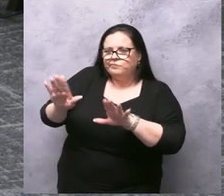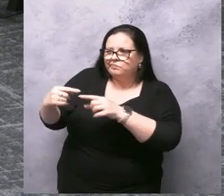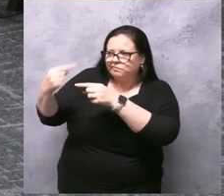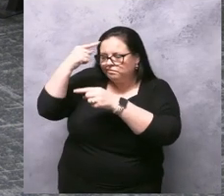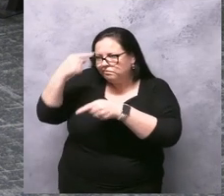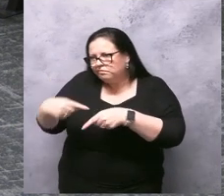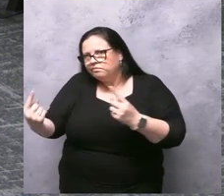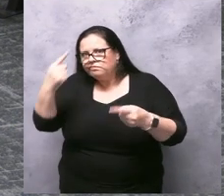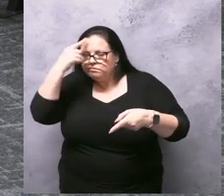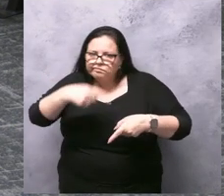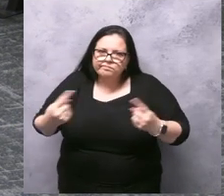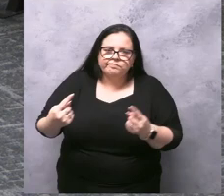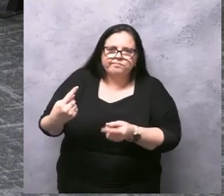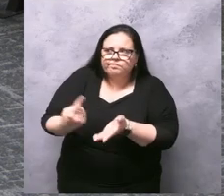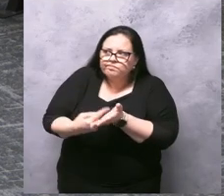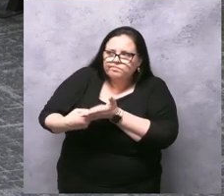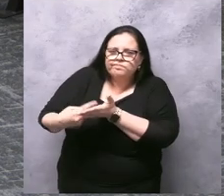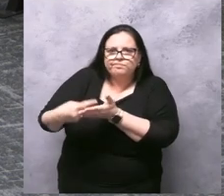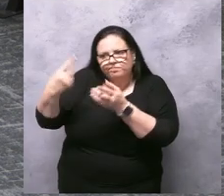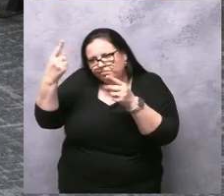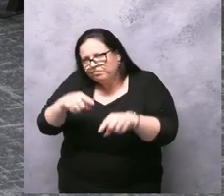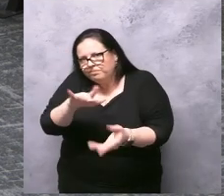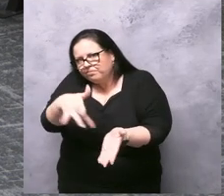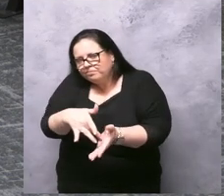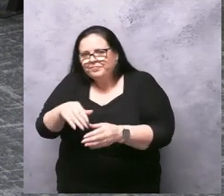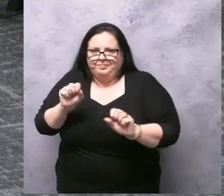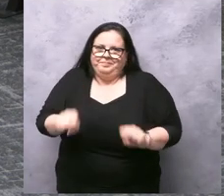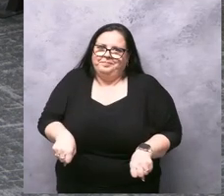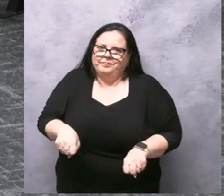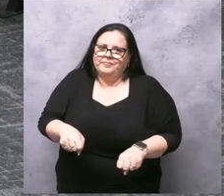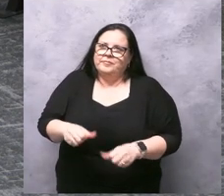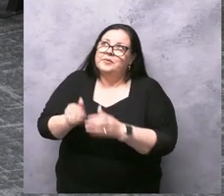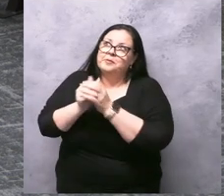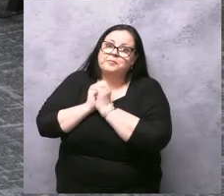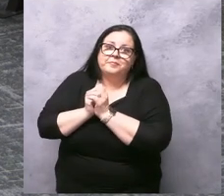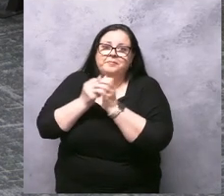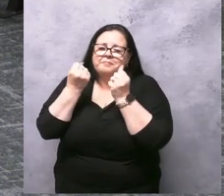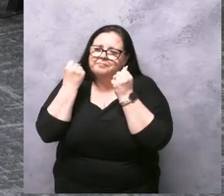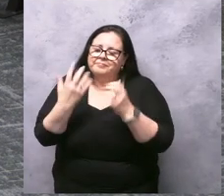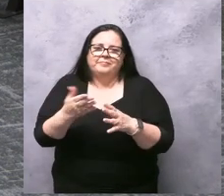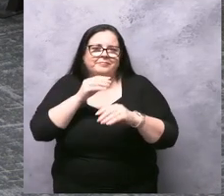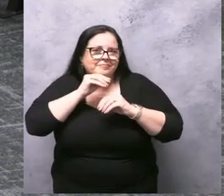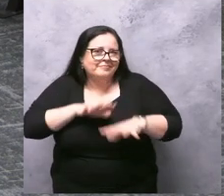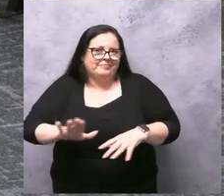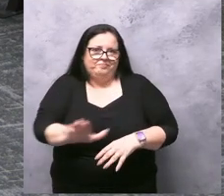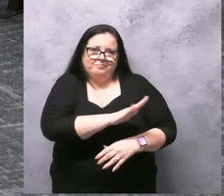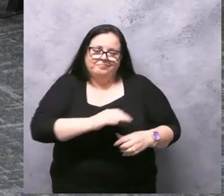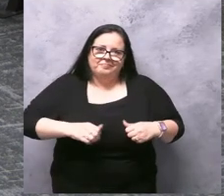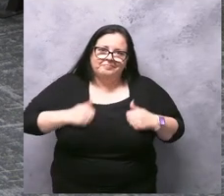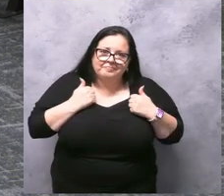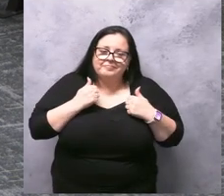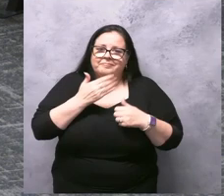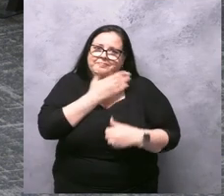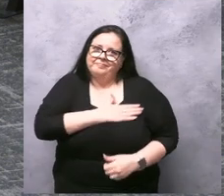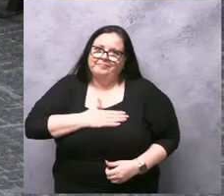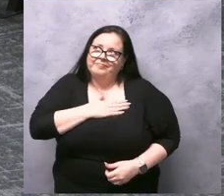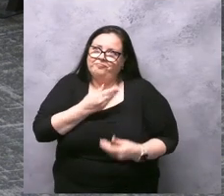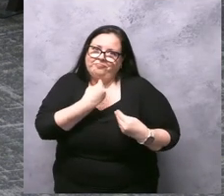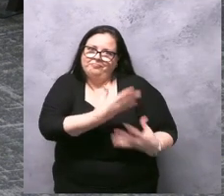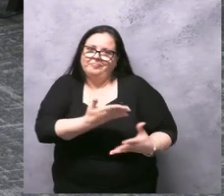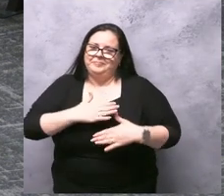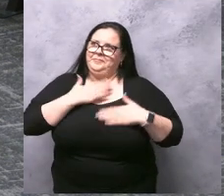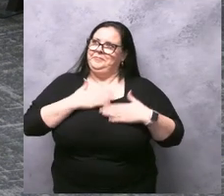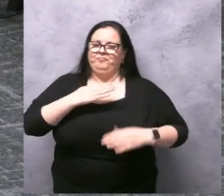philosophical differences. And I pray many blessings upon their lives and grant them joy that is in